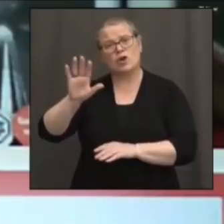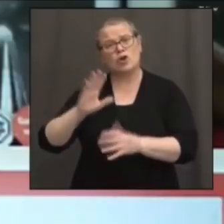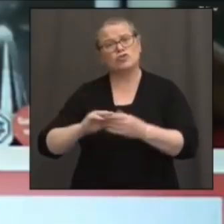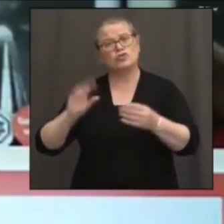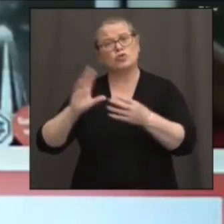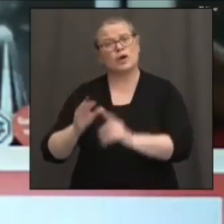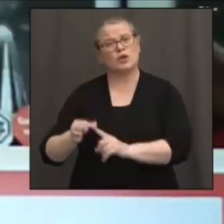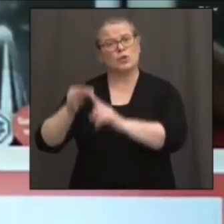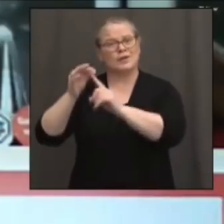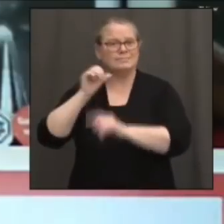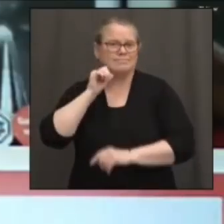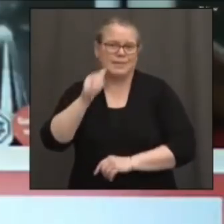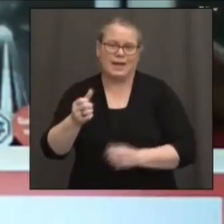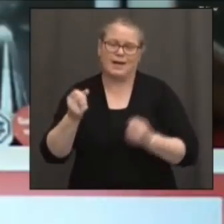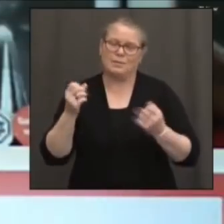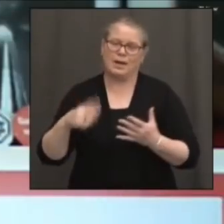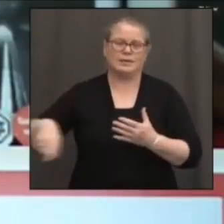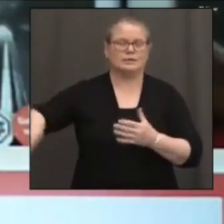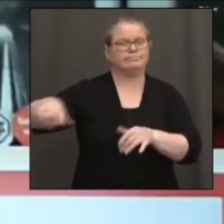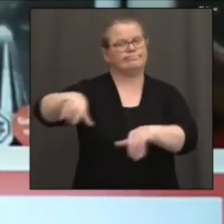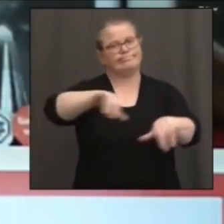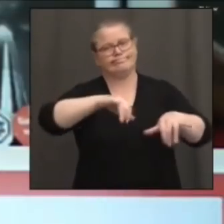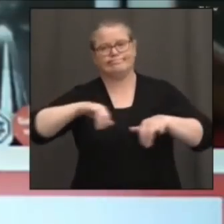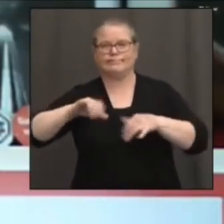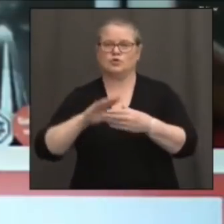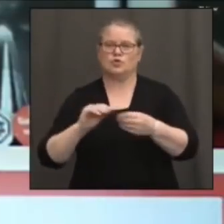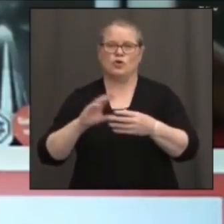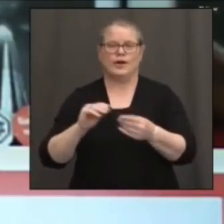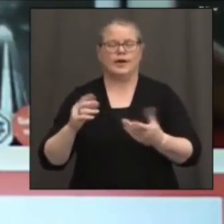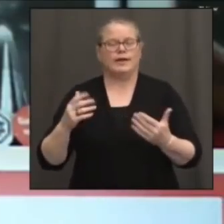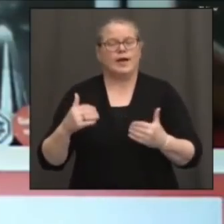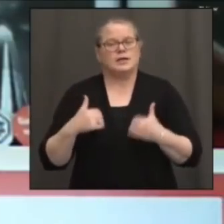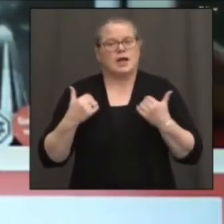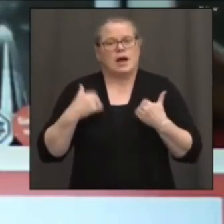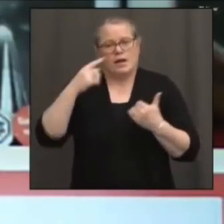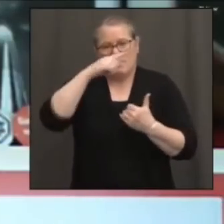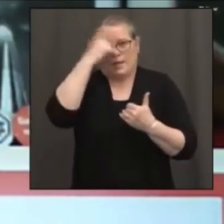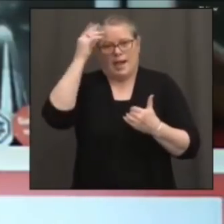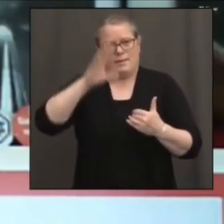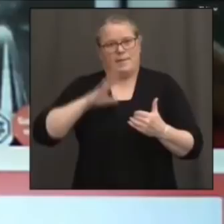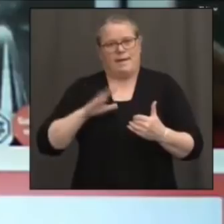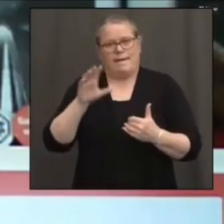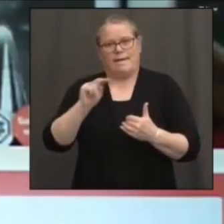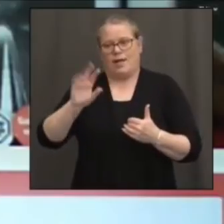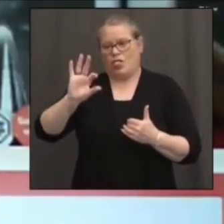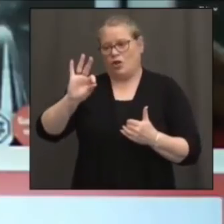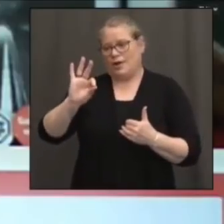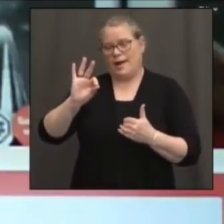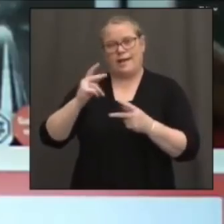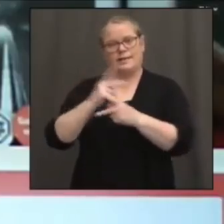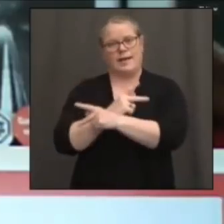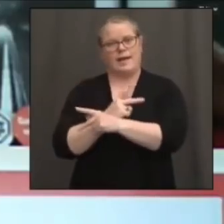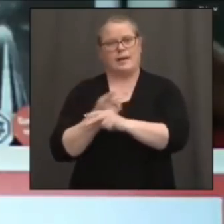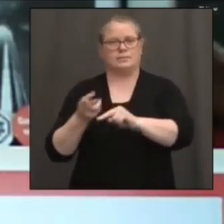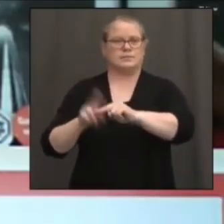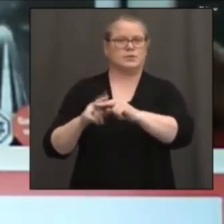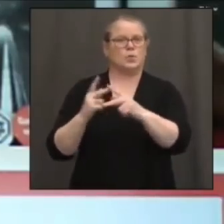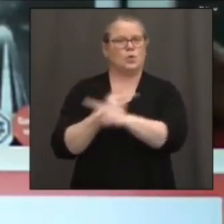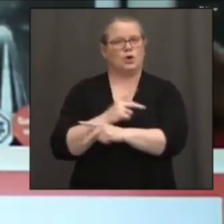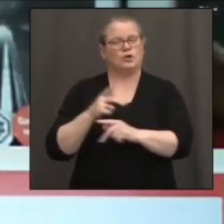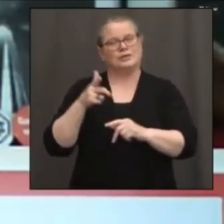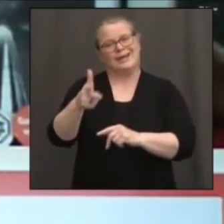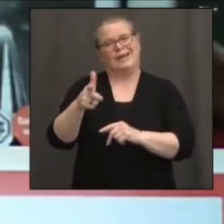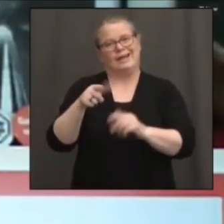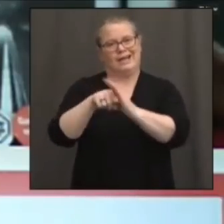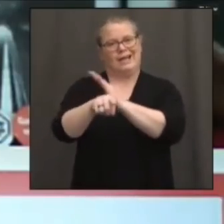violence disproportionately affects communities of color. Young black men in Connecticut are 39 times more likely than young white men to be murdered with a gun.